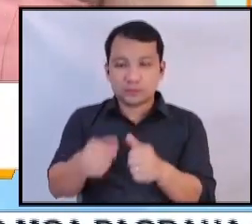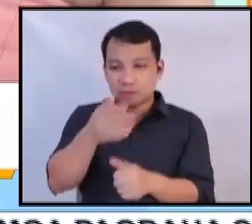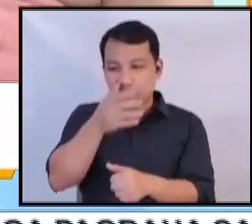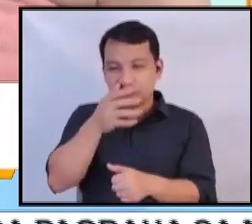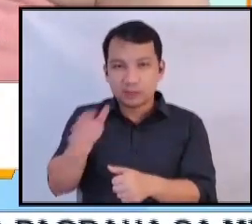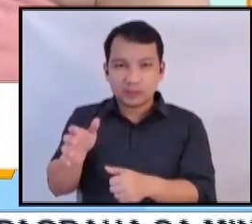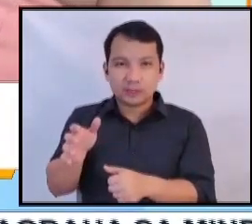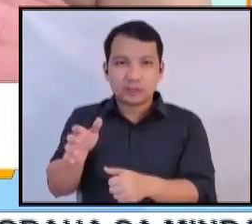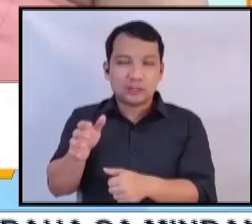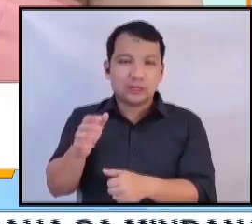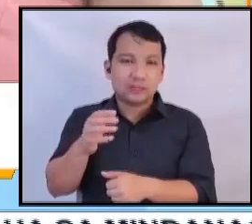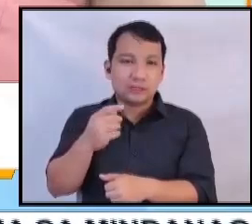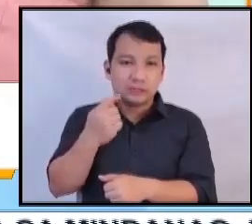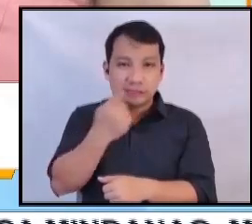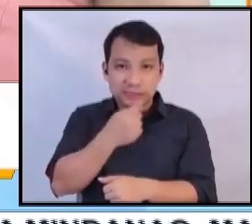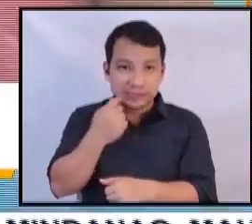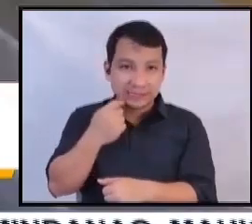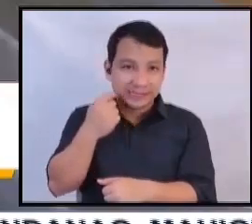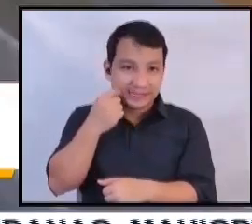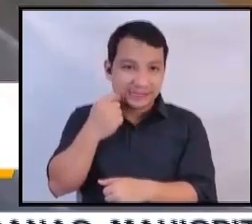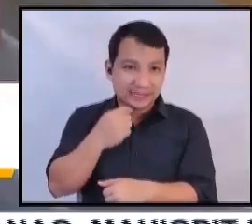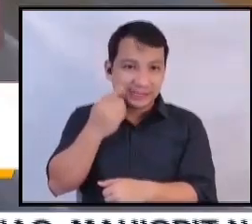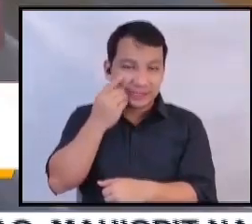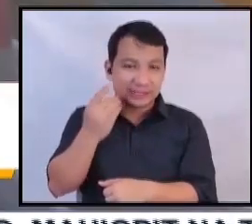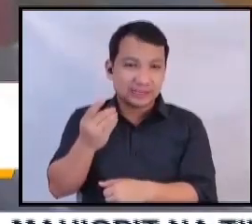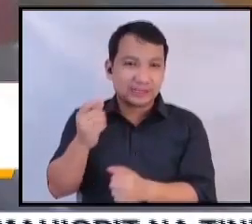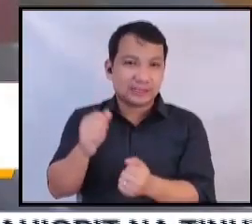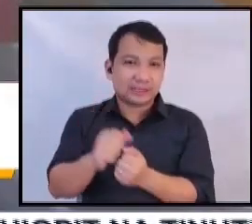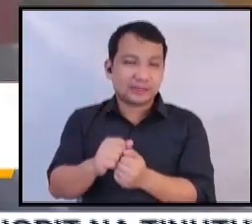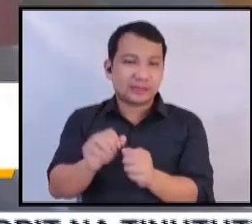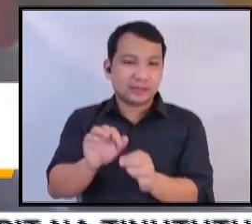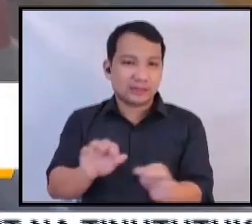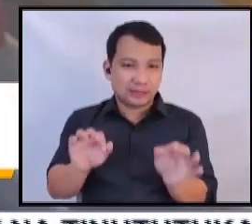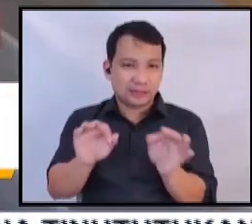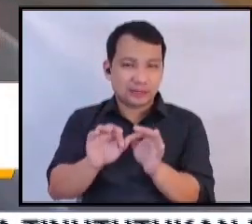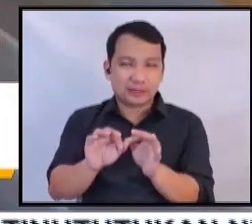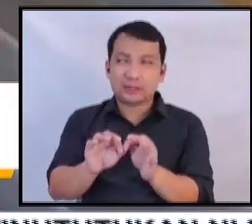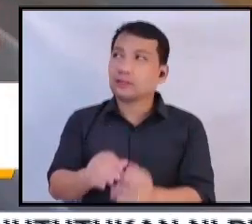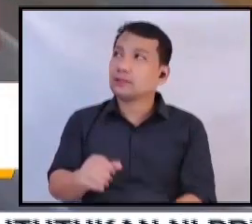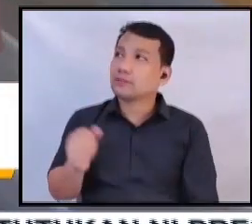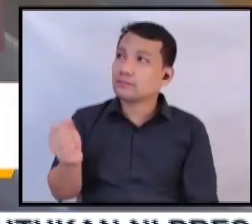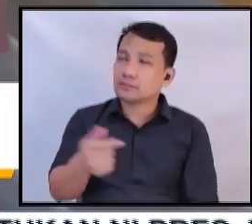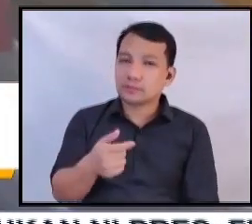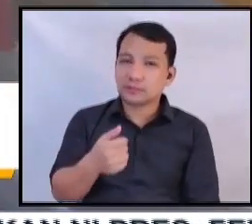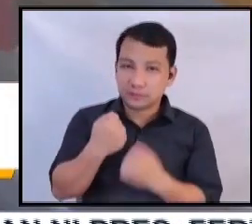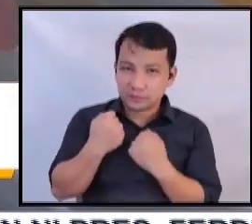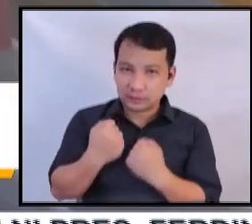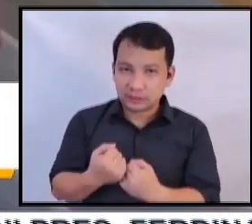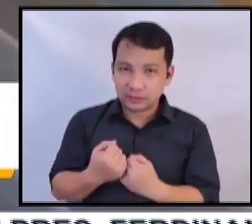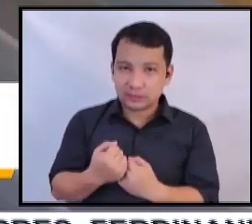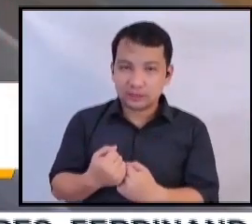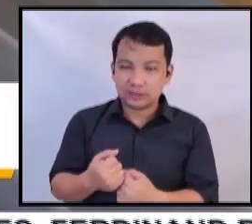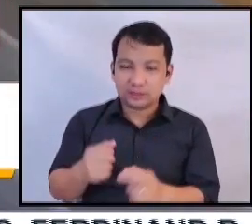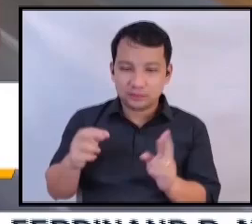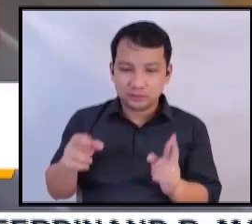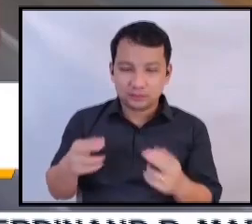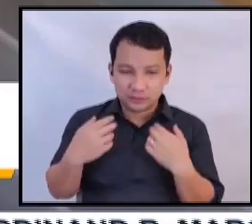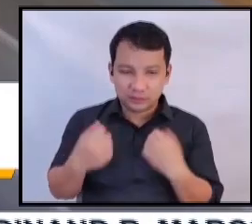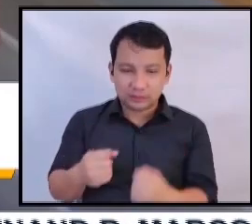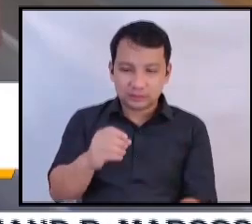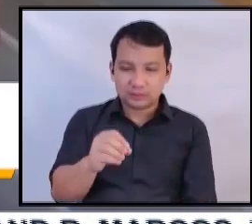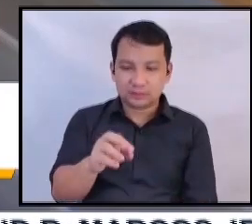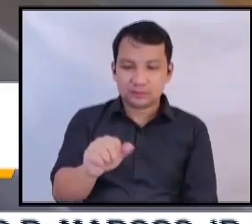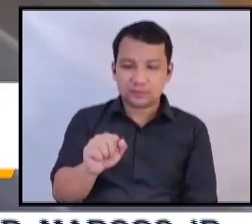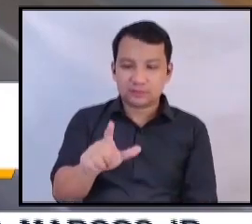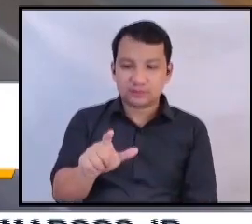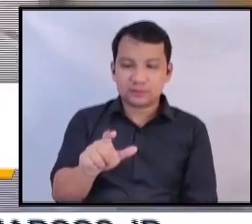mo, I agree ngayon na sinusulong na din natin na dapat sa overall health ay kasama yung or a male. Yes. Importante yan.